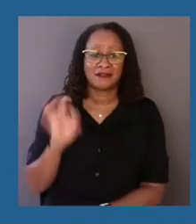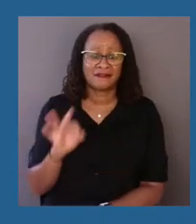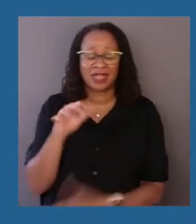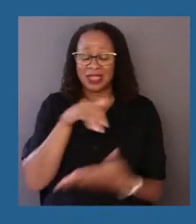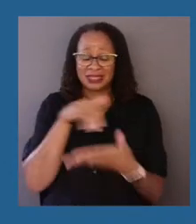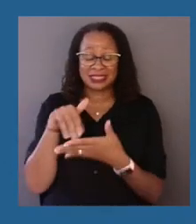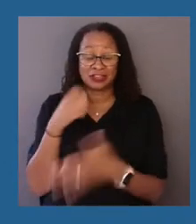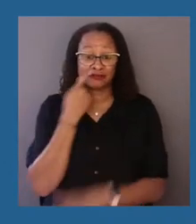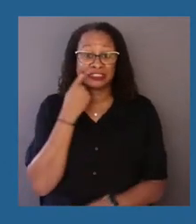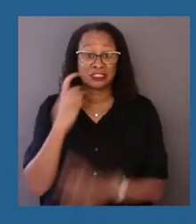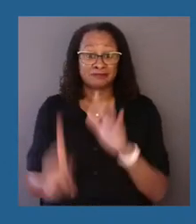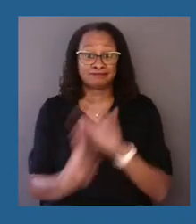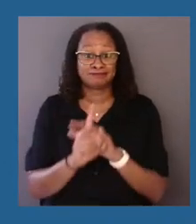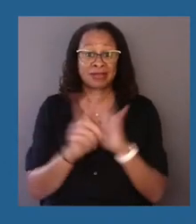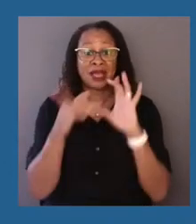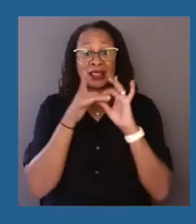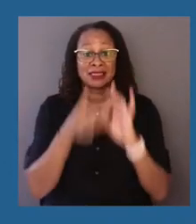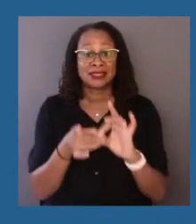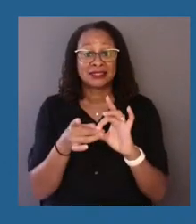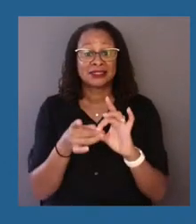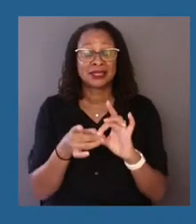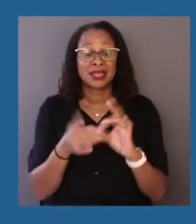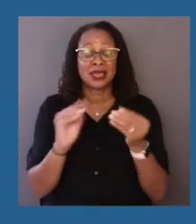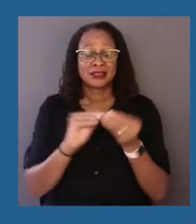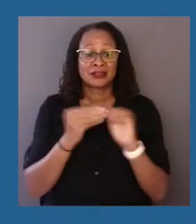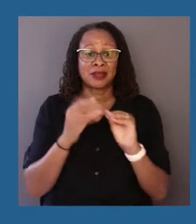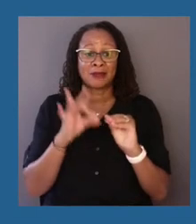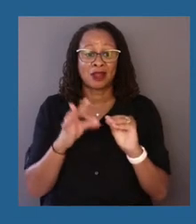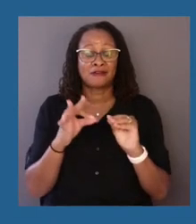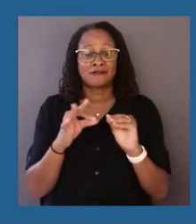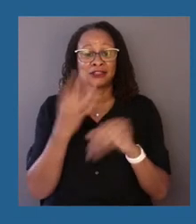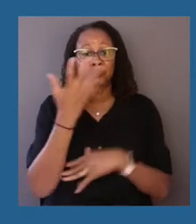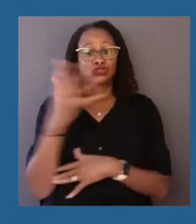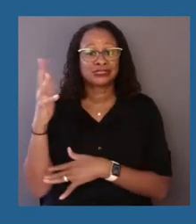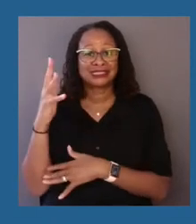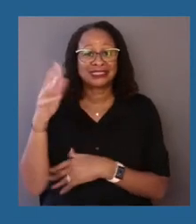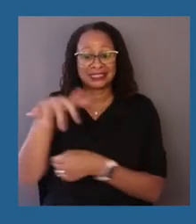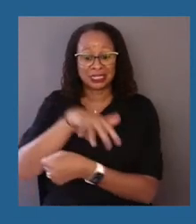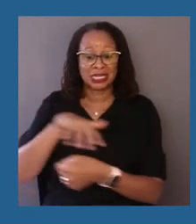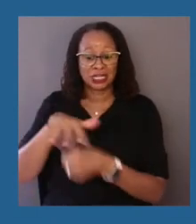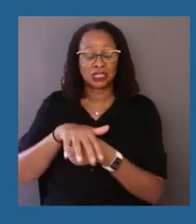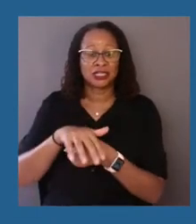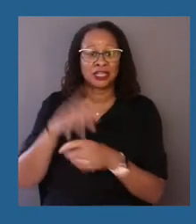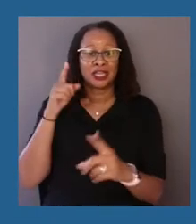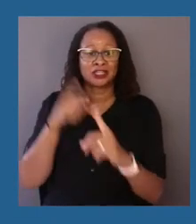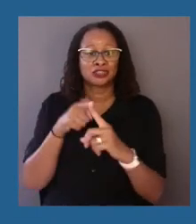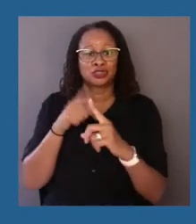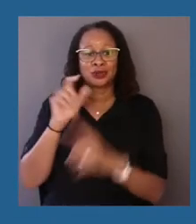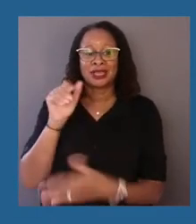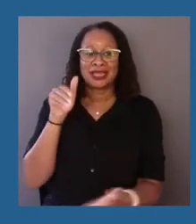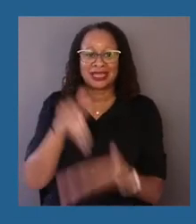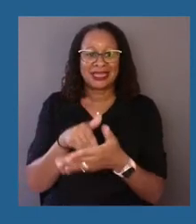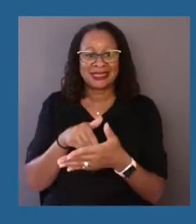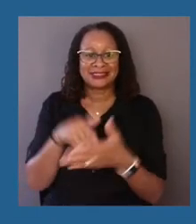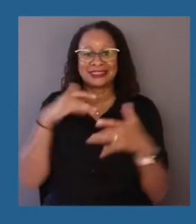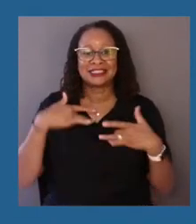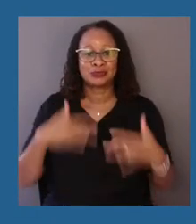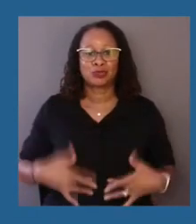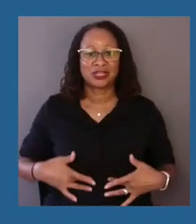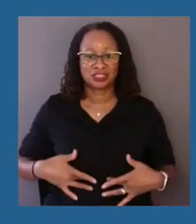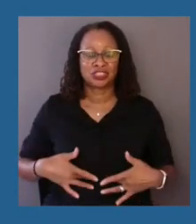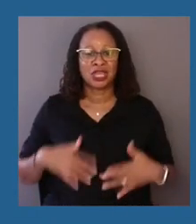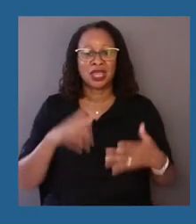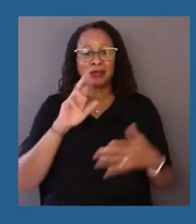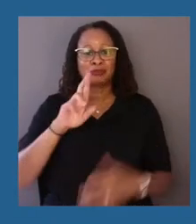just came out linking the number of trees in a neighborhood to antidepressant prescriptions with